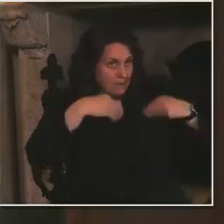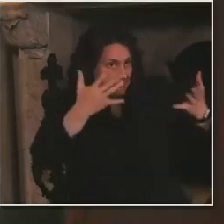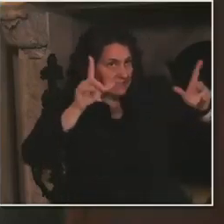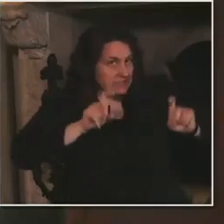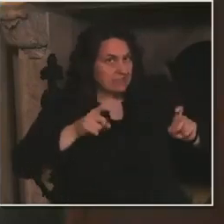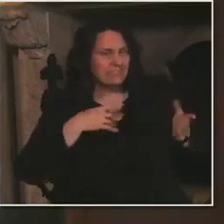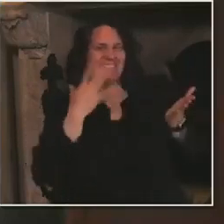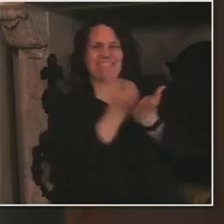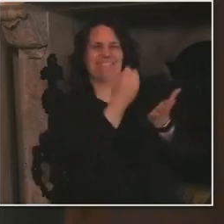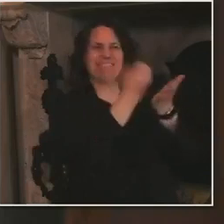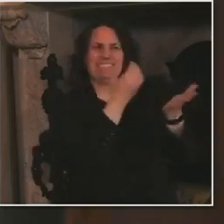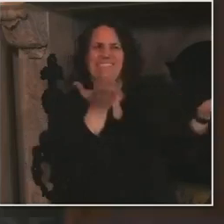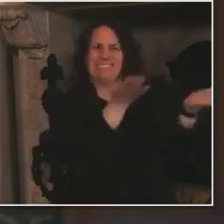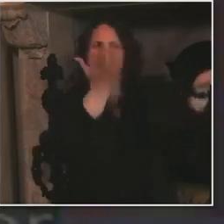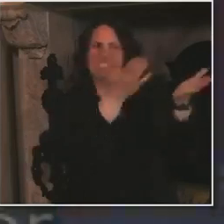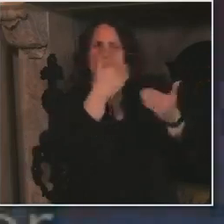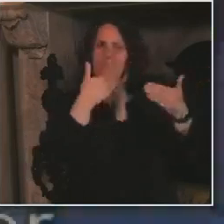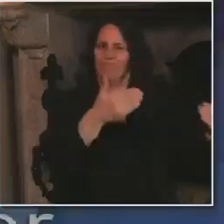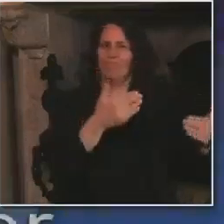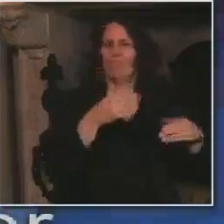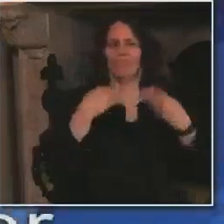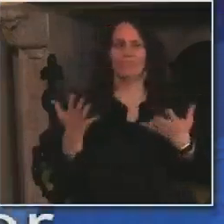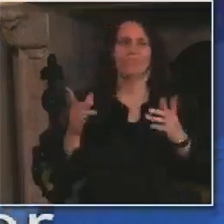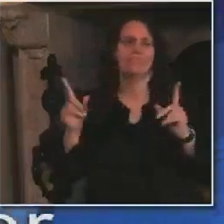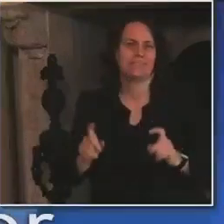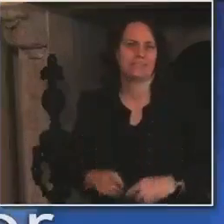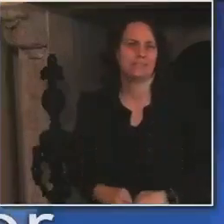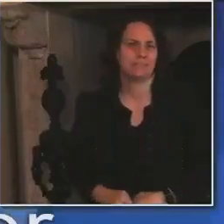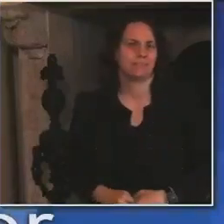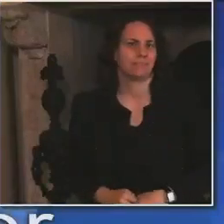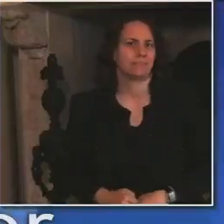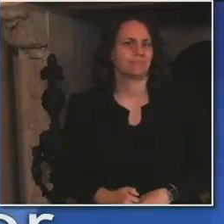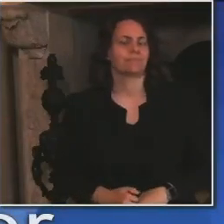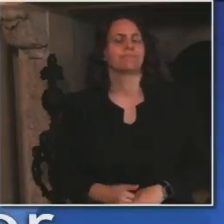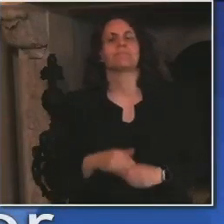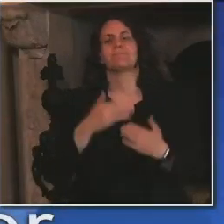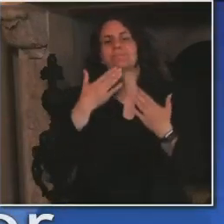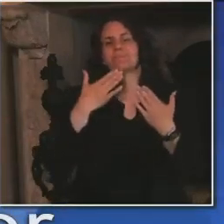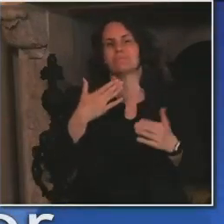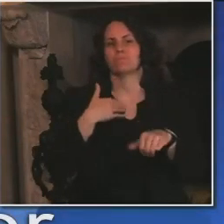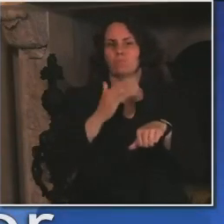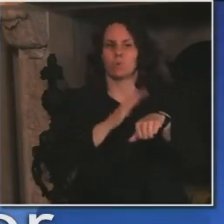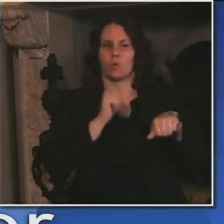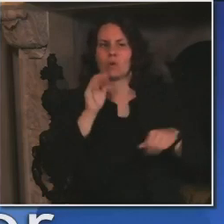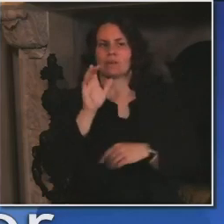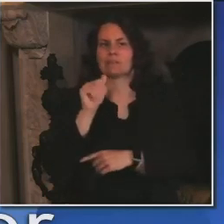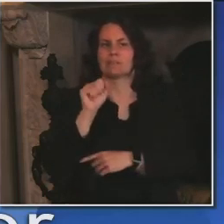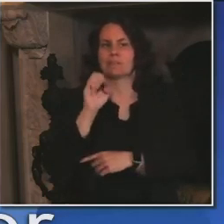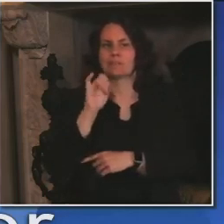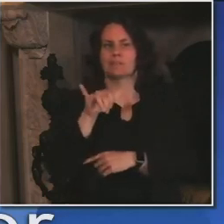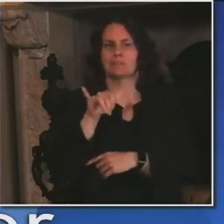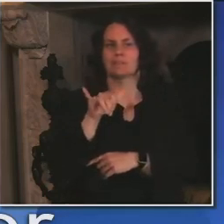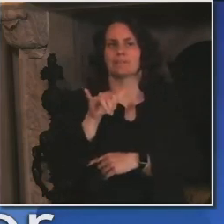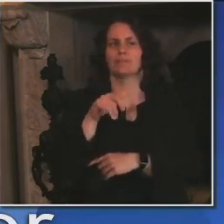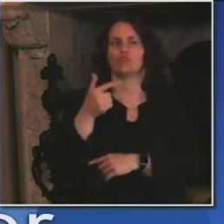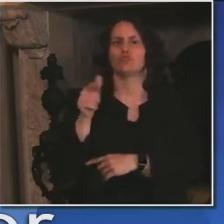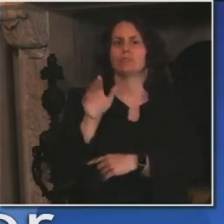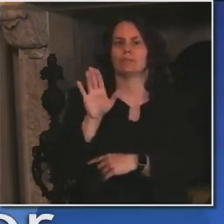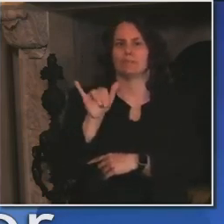state. Thank you, Mitchell. Now to Casey Nelson from WTAQ Radio in Green Bay. Casey.